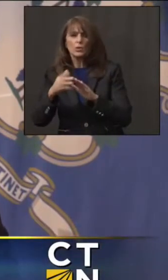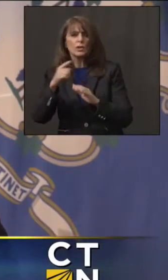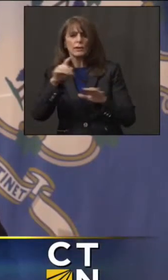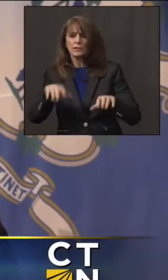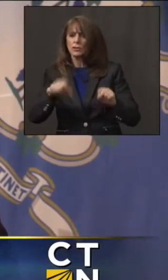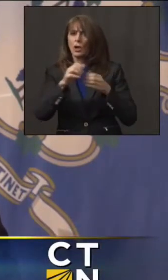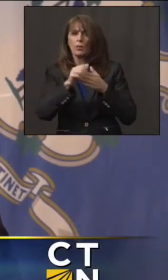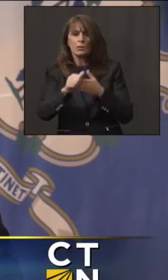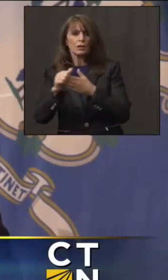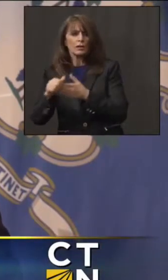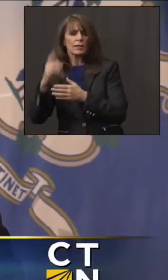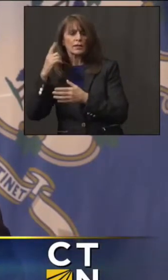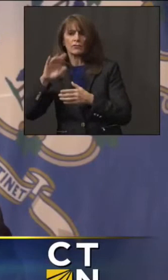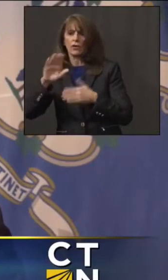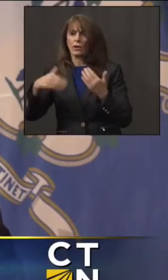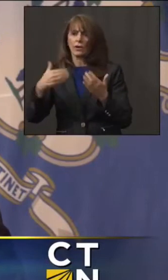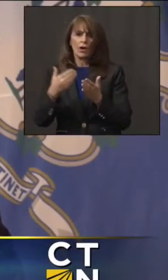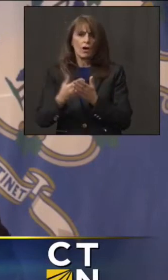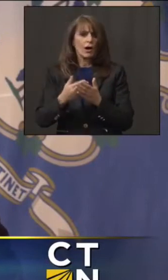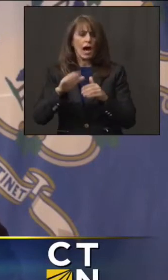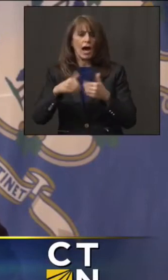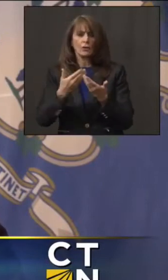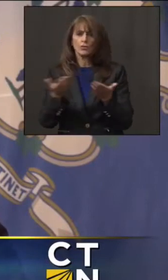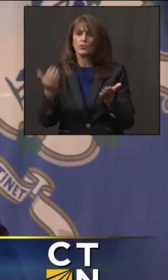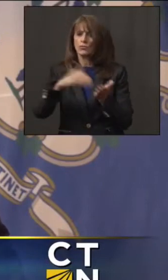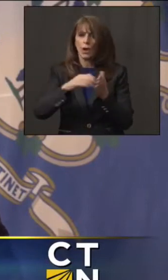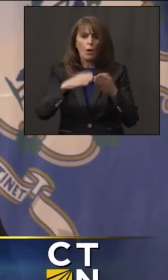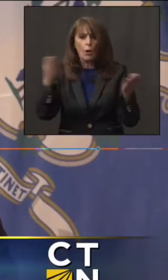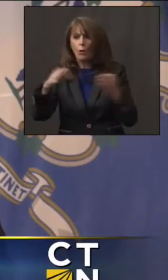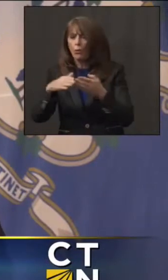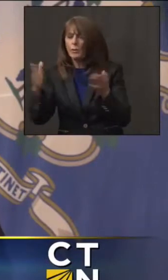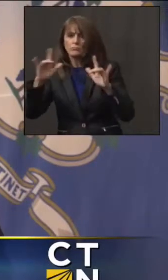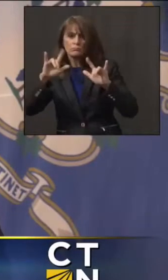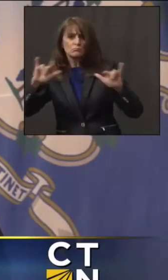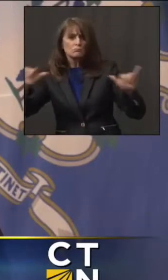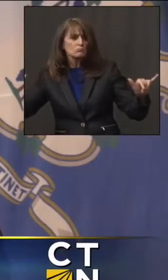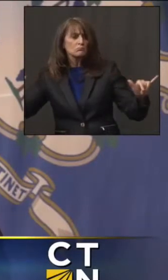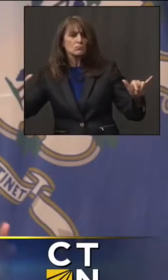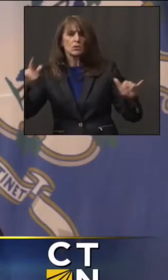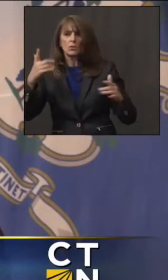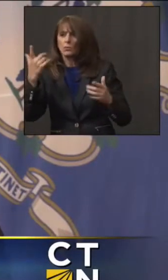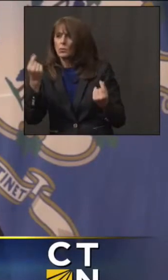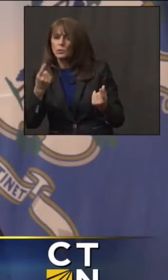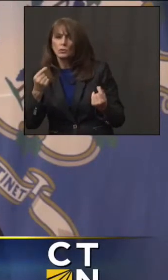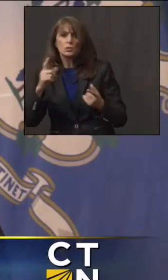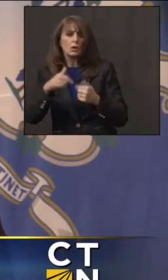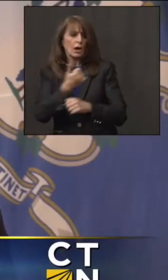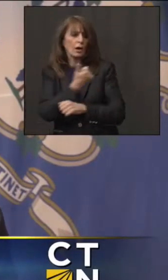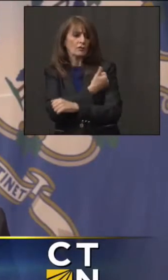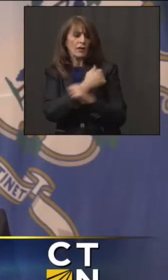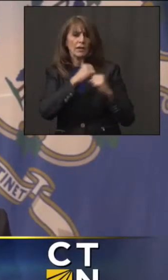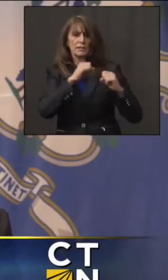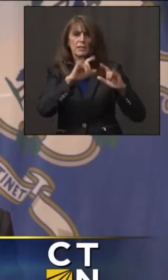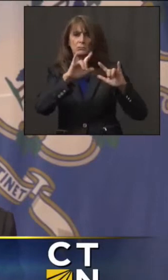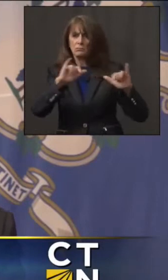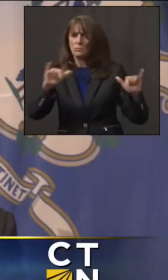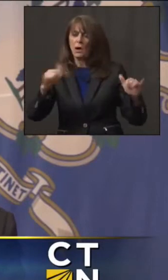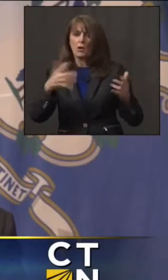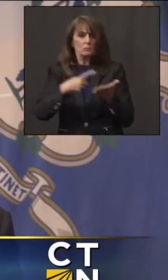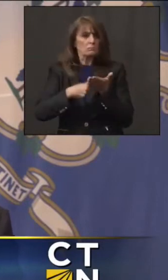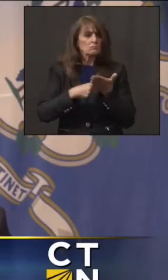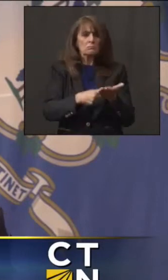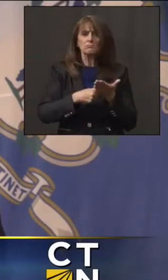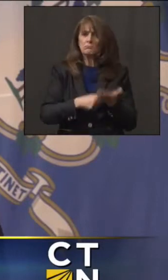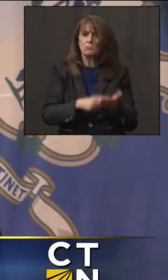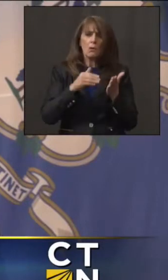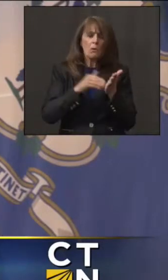in terms of all of our opening strategies and otherwise in terms of what we have to do on vaccinations and the such. I've got